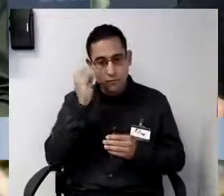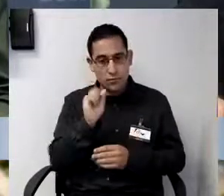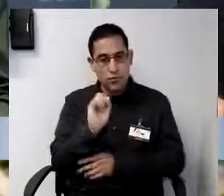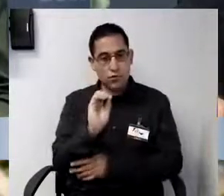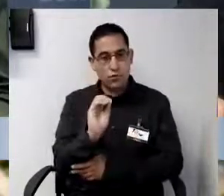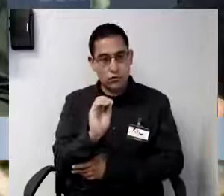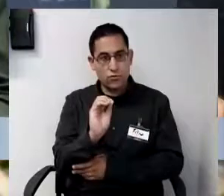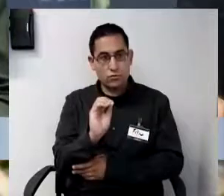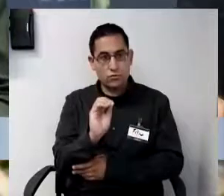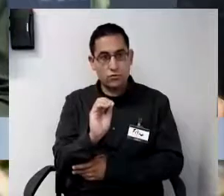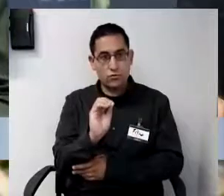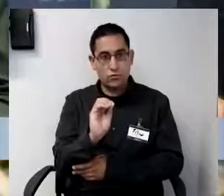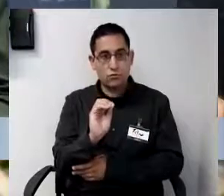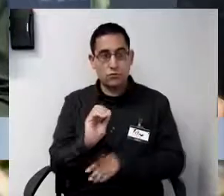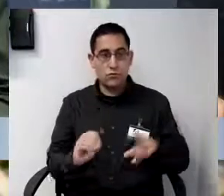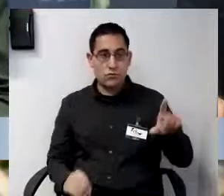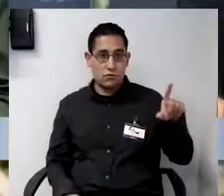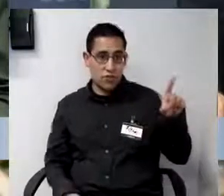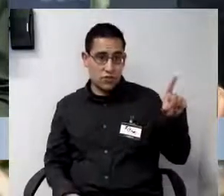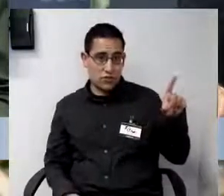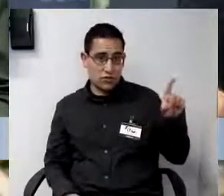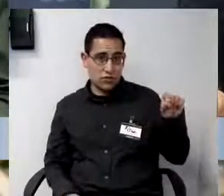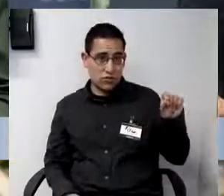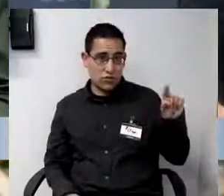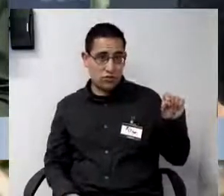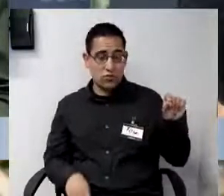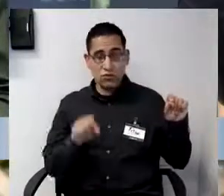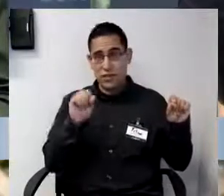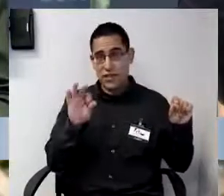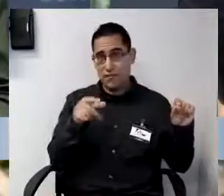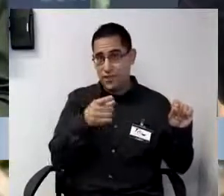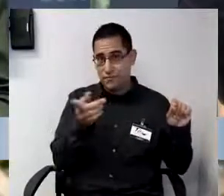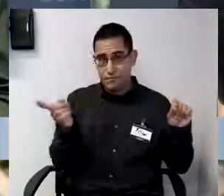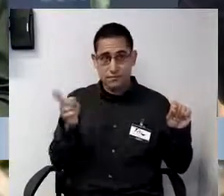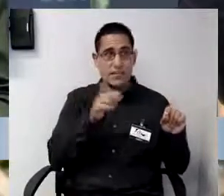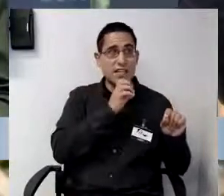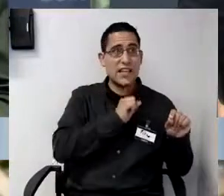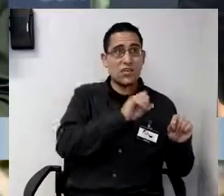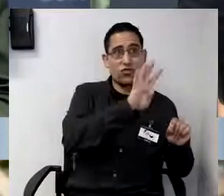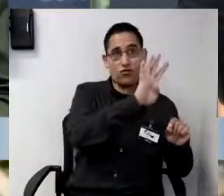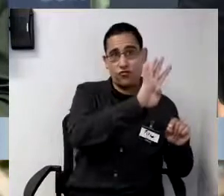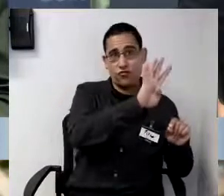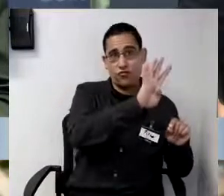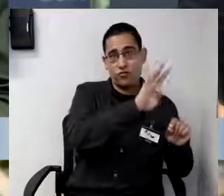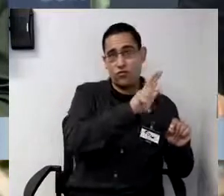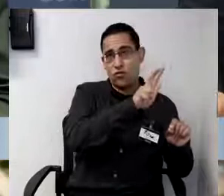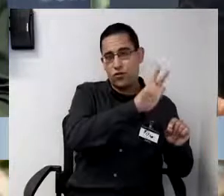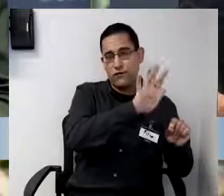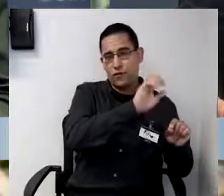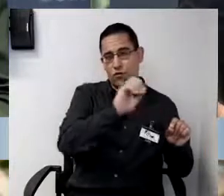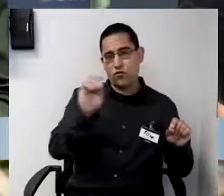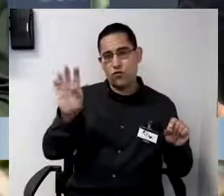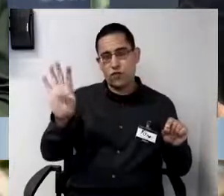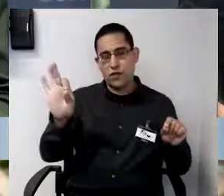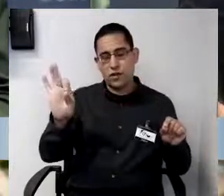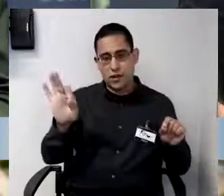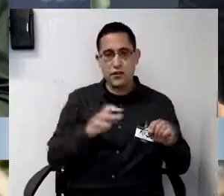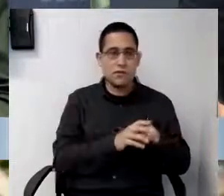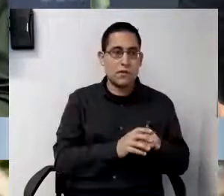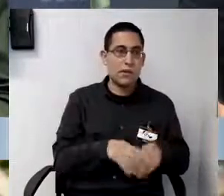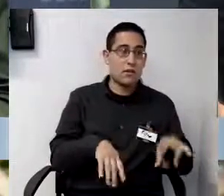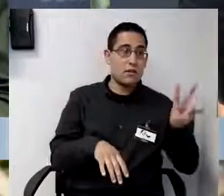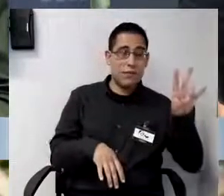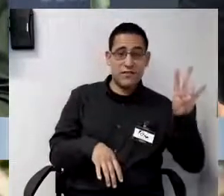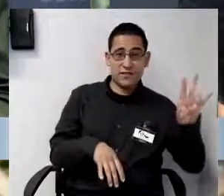20 of the 35 to 49-year-old. We have 7 that are 50 to 59 years old. We have 7 that are 60